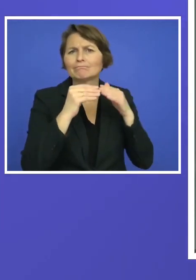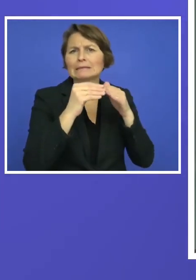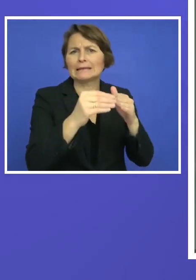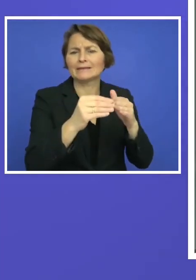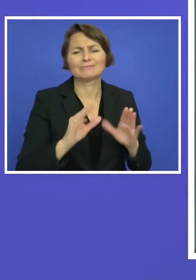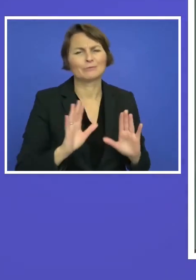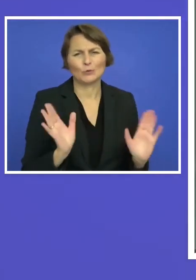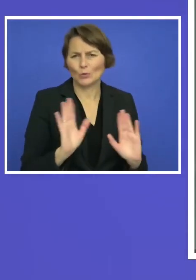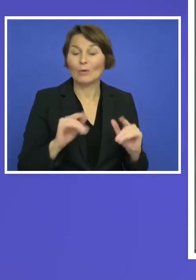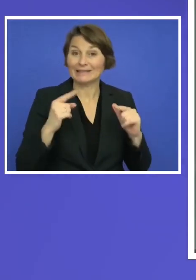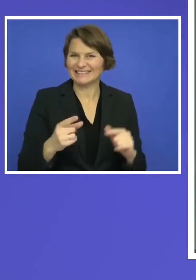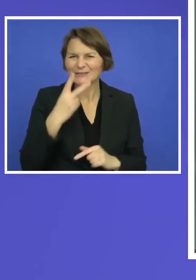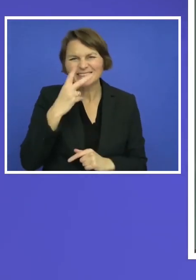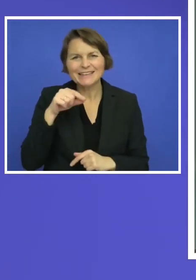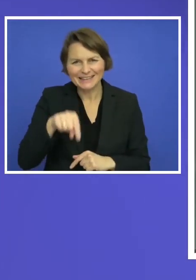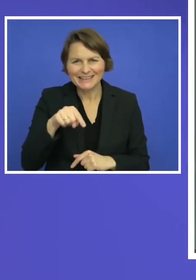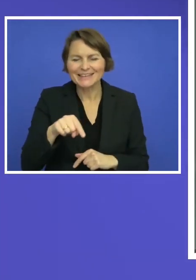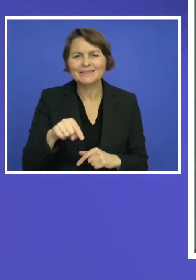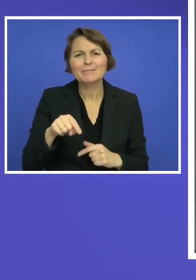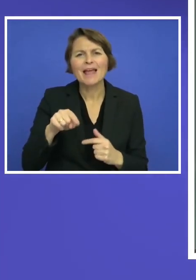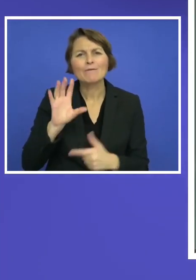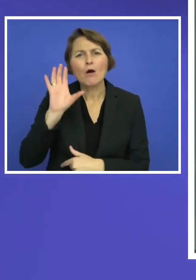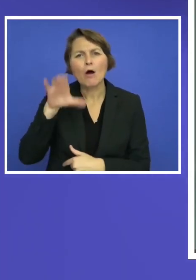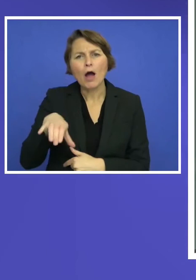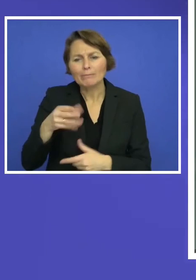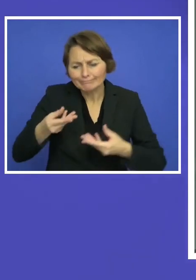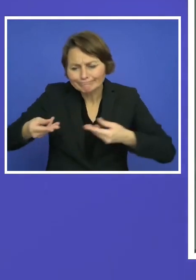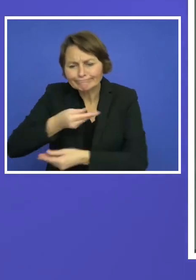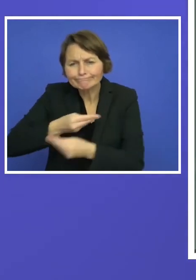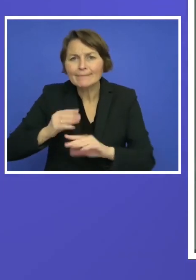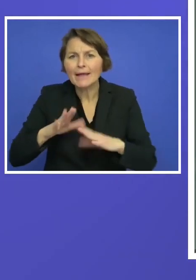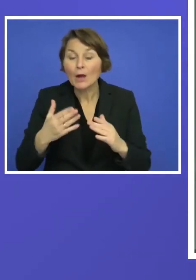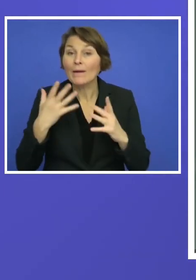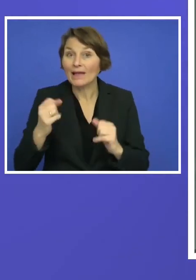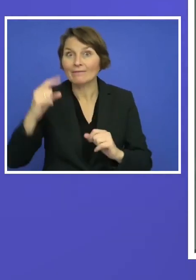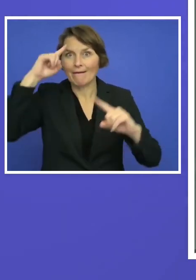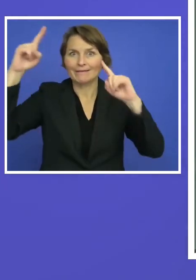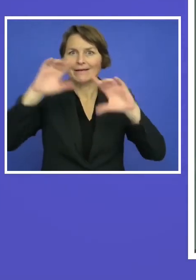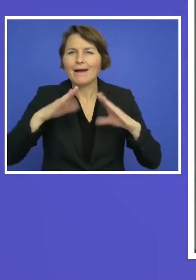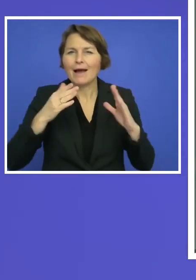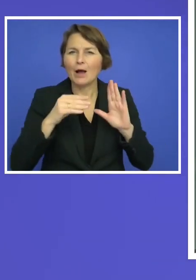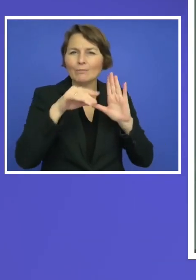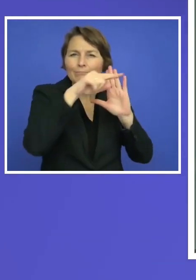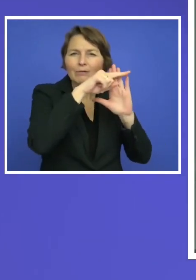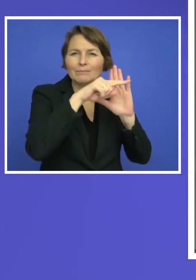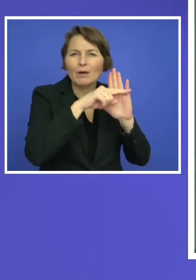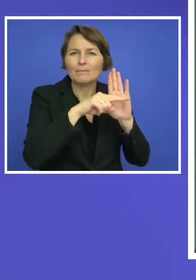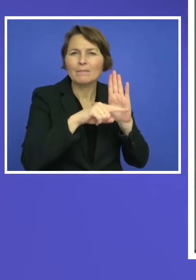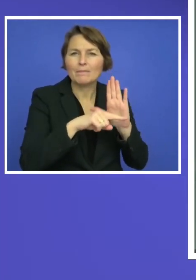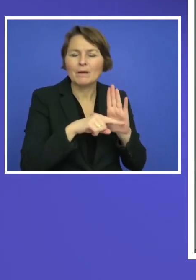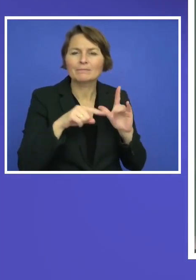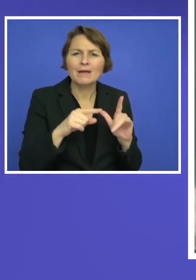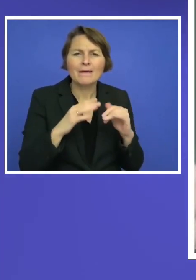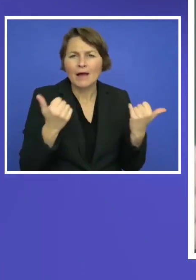policy guidance on this, and there are measures that can be taken at every different level of that ecosystem, from the